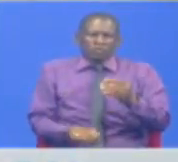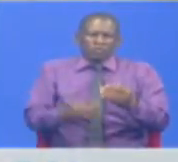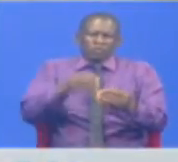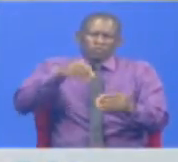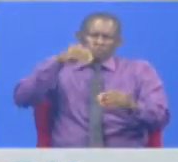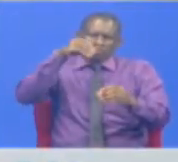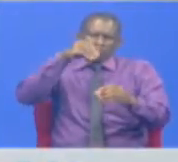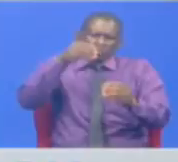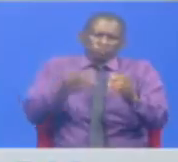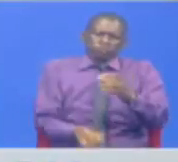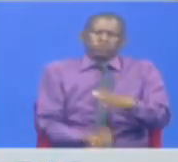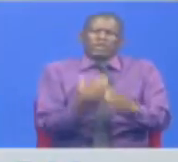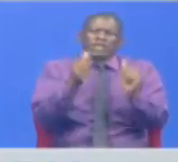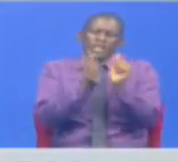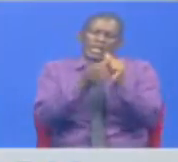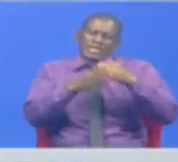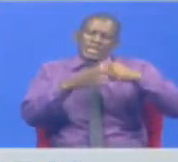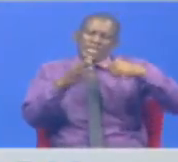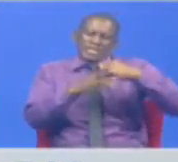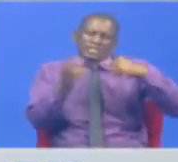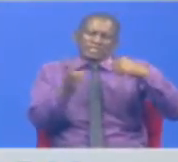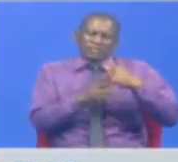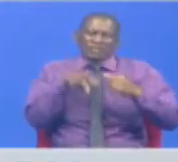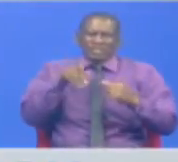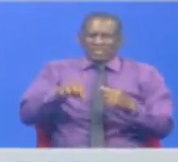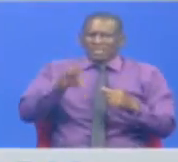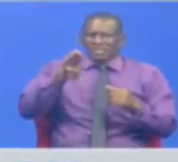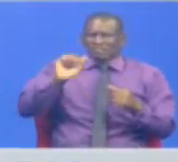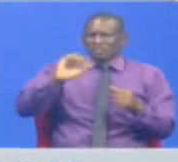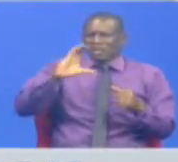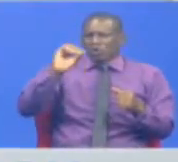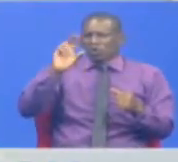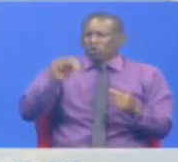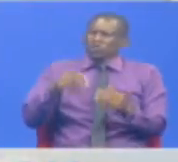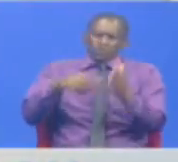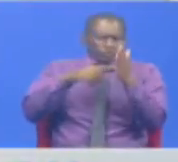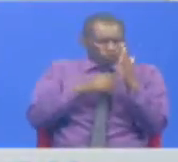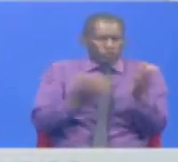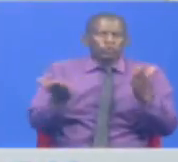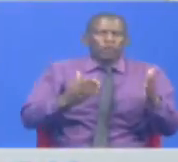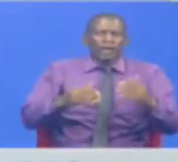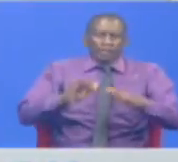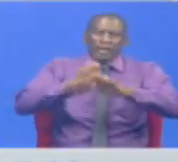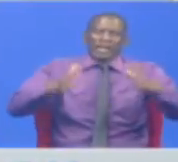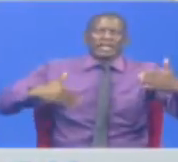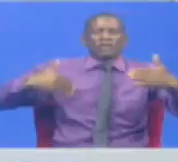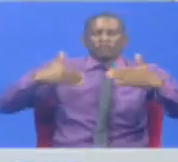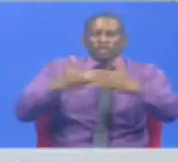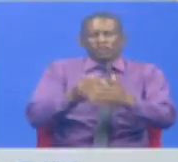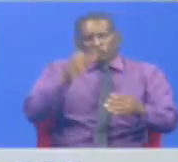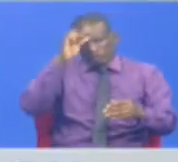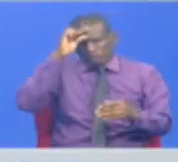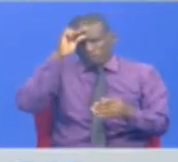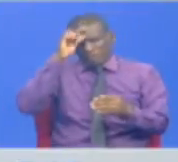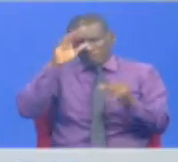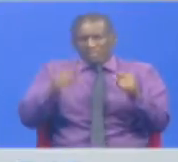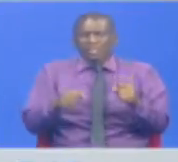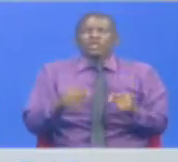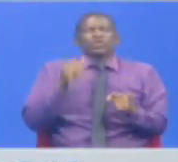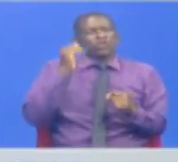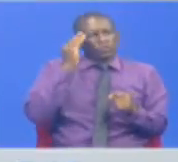1997. So that beacon simply means we start from the known to the unknown. Yeah? The known is